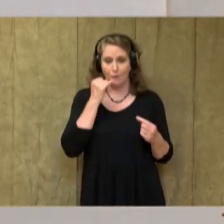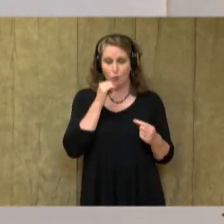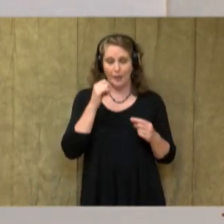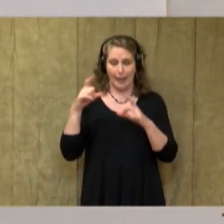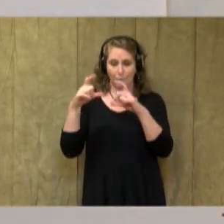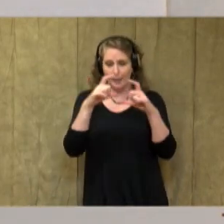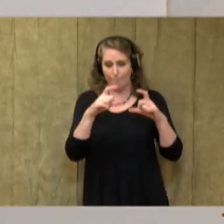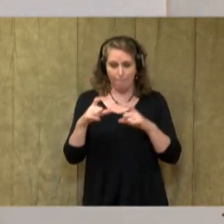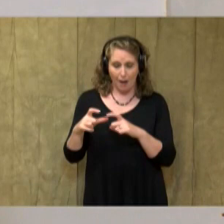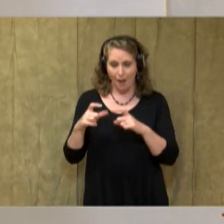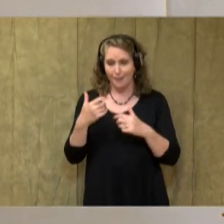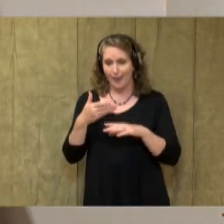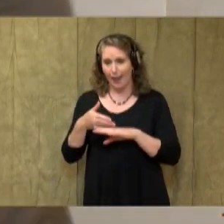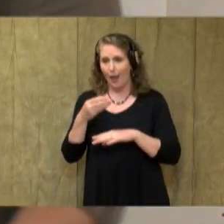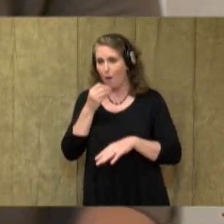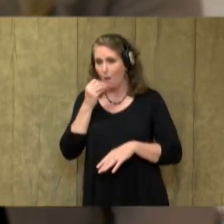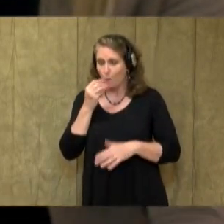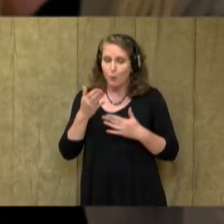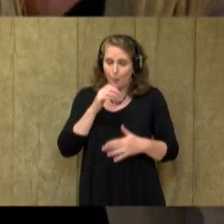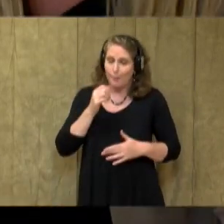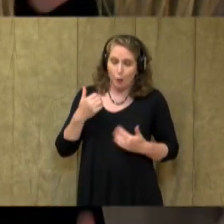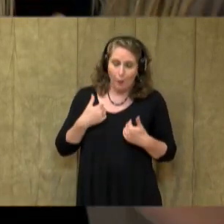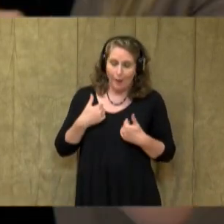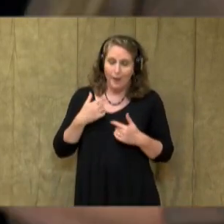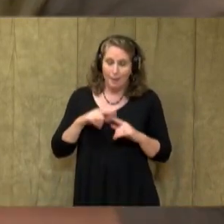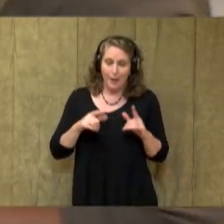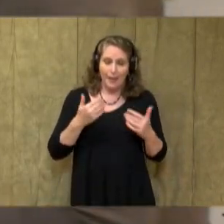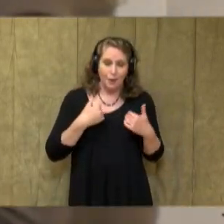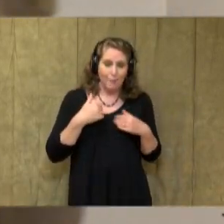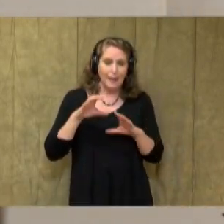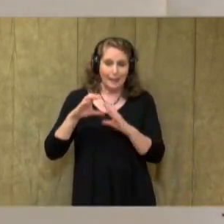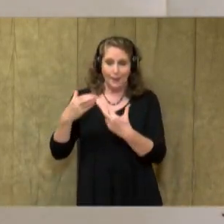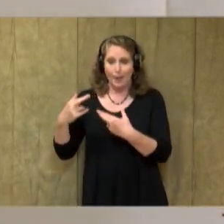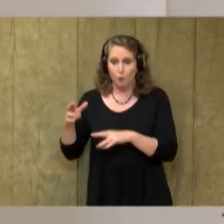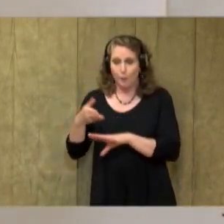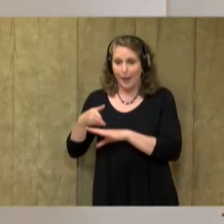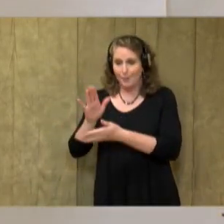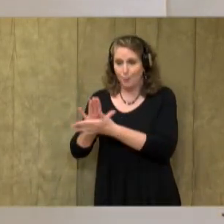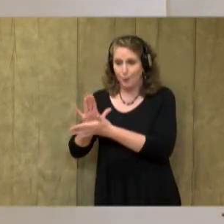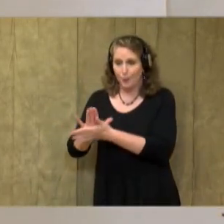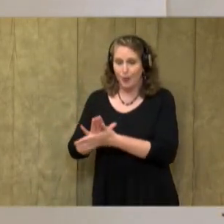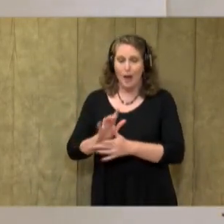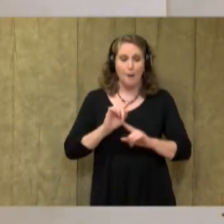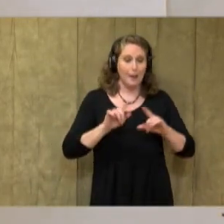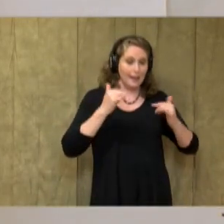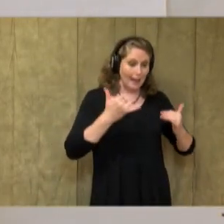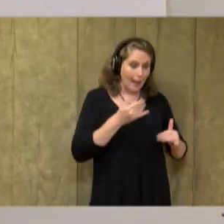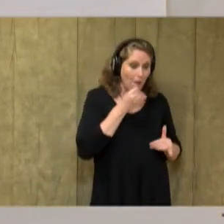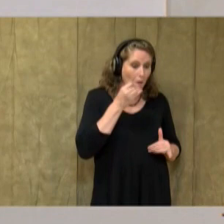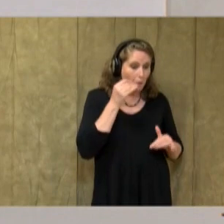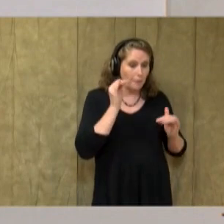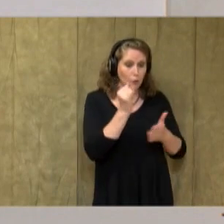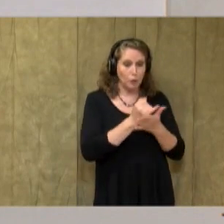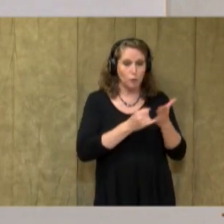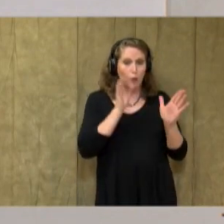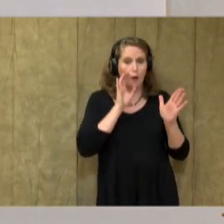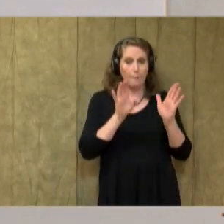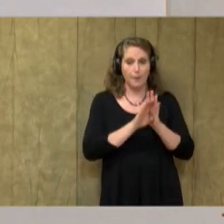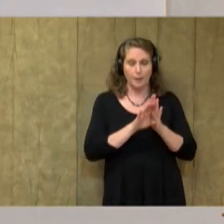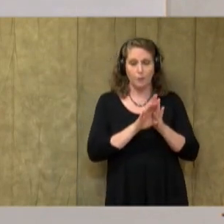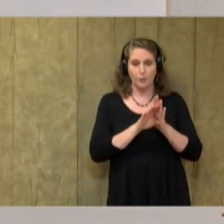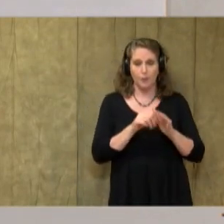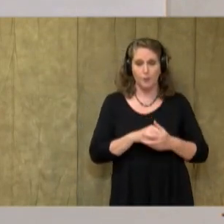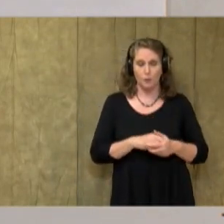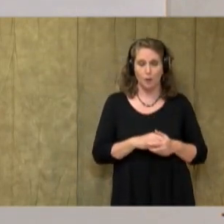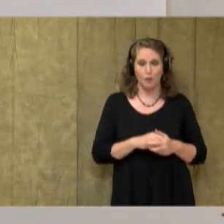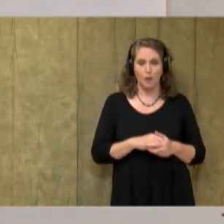10 blocks laying around at home, which you probably do not, but you probably have them in your classroom at school, we could draw our quick picture, 450.